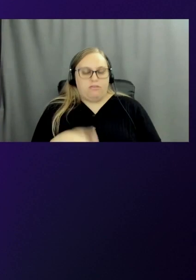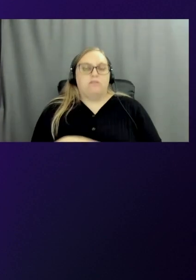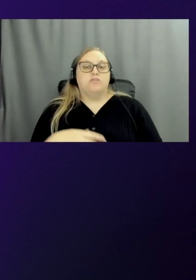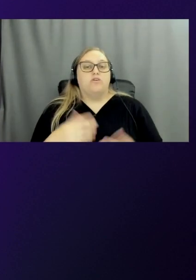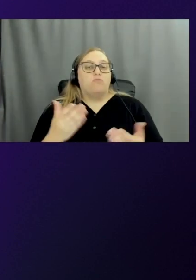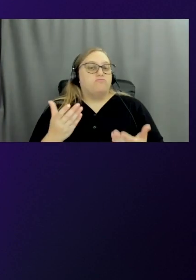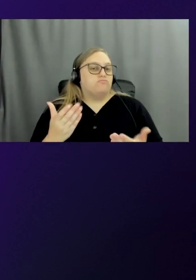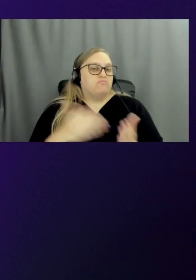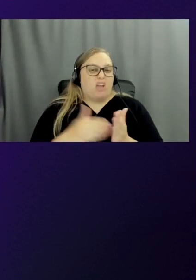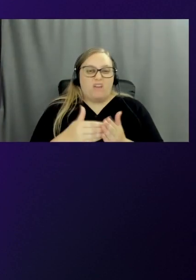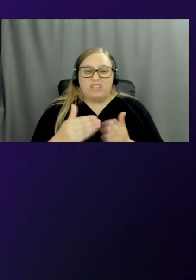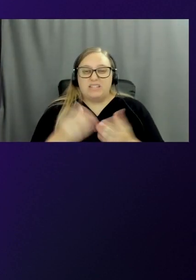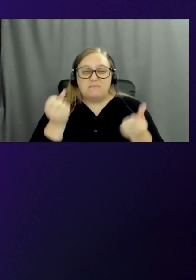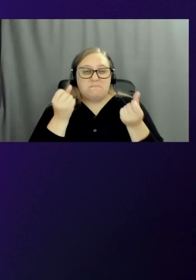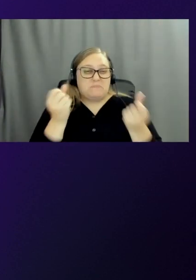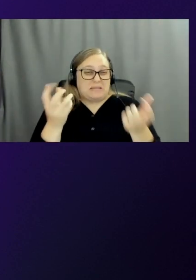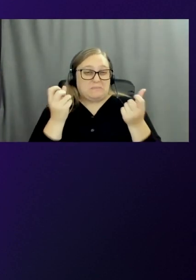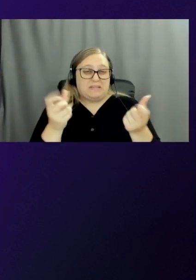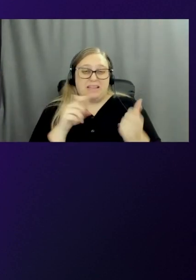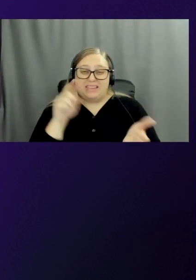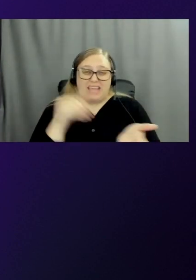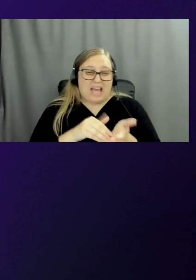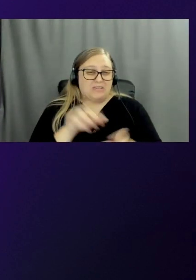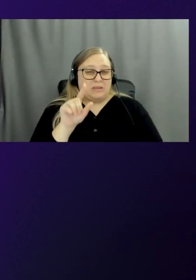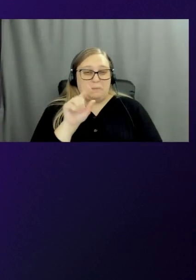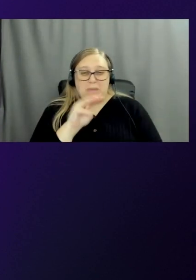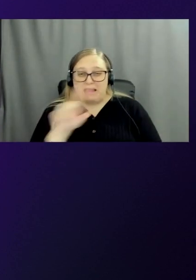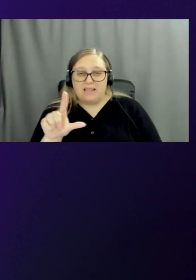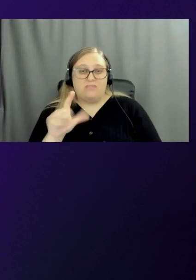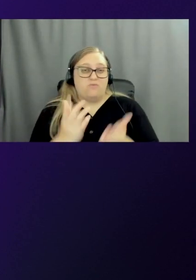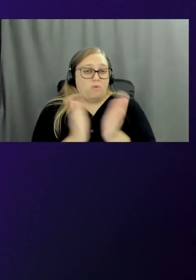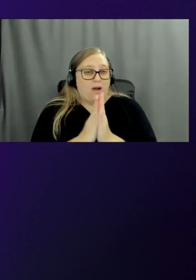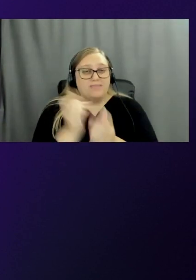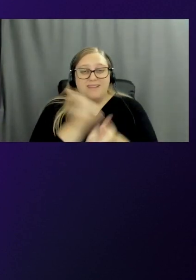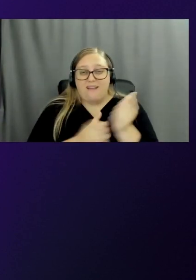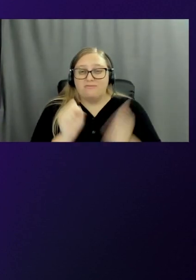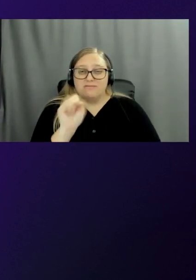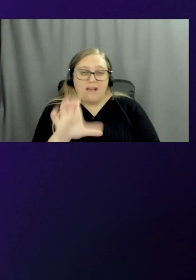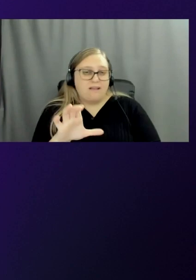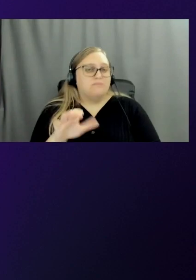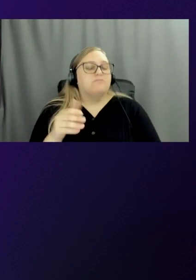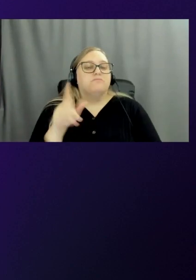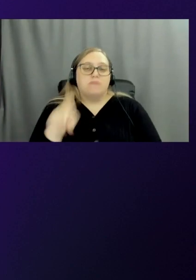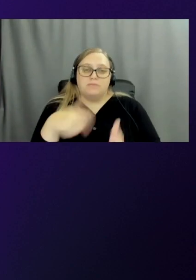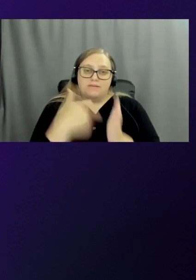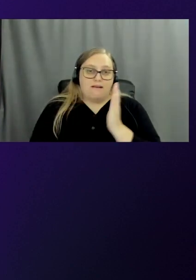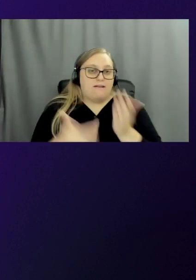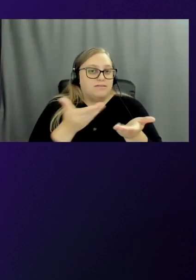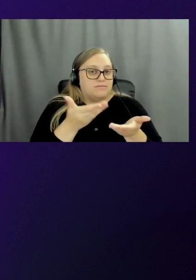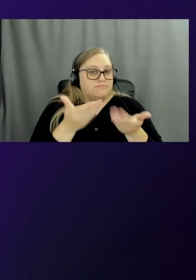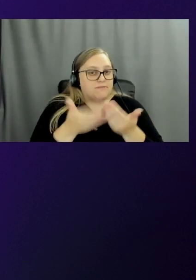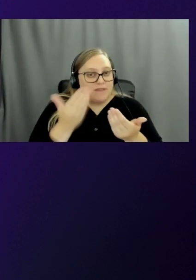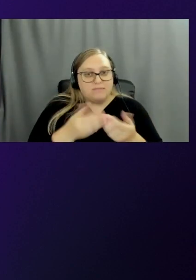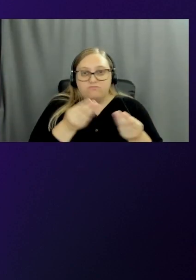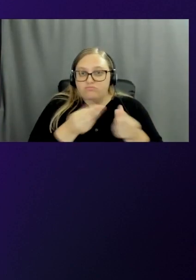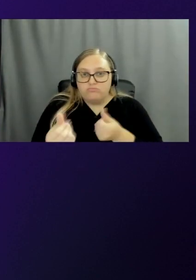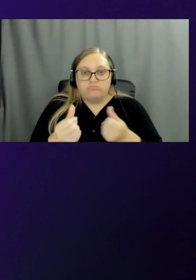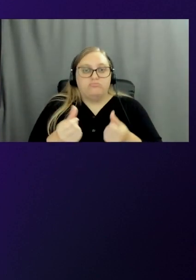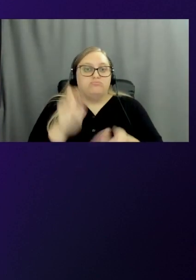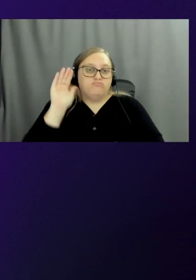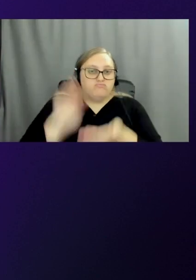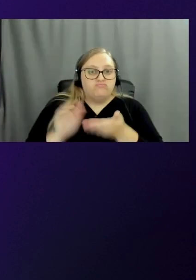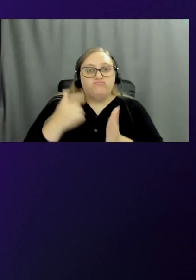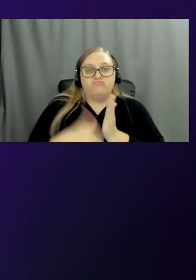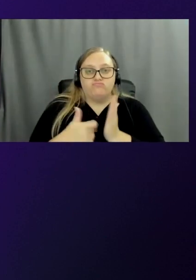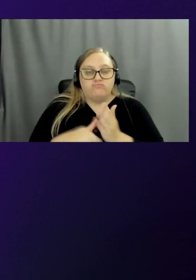of requests per second. So this needs to be done in a performant, power efficient, and cost-effective manner. So this is to achieve, the